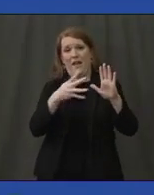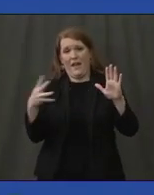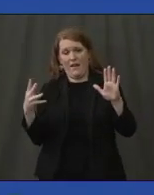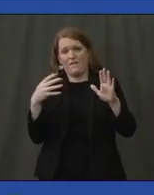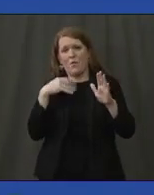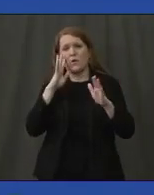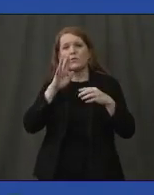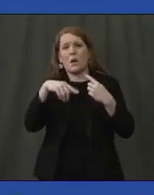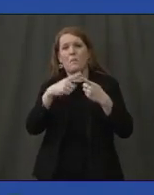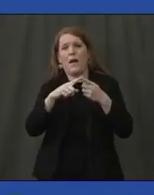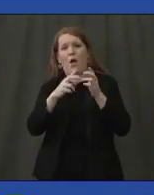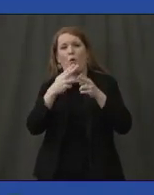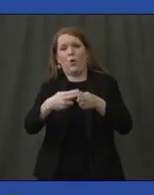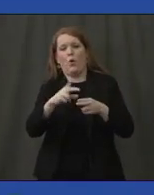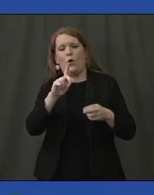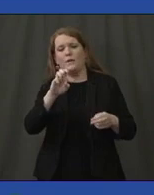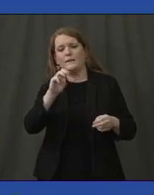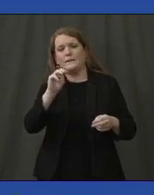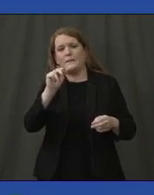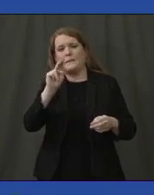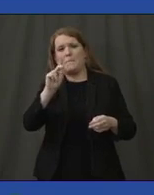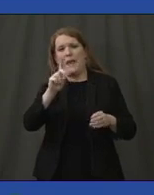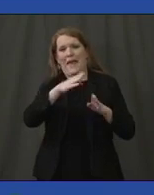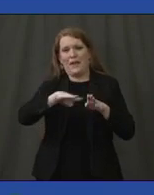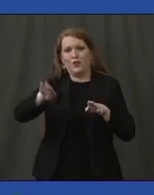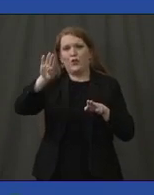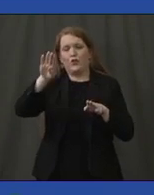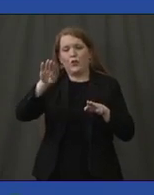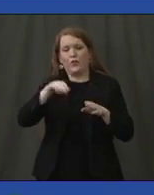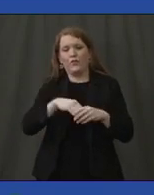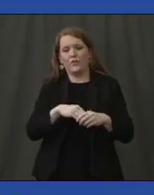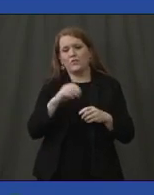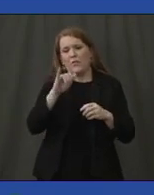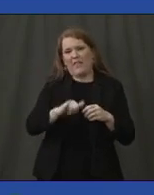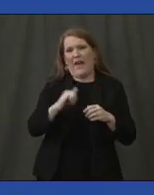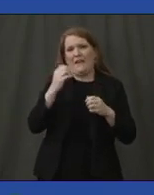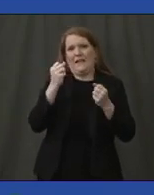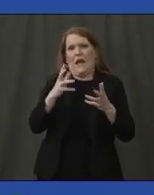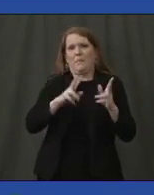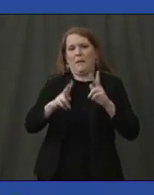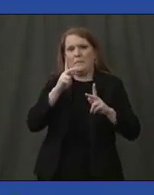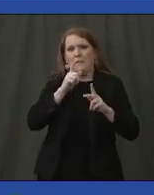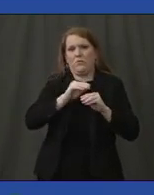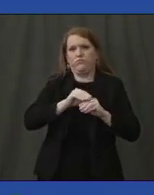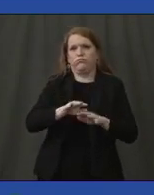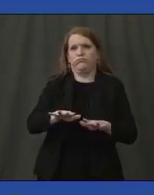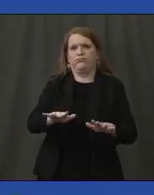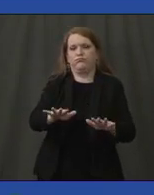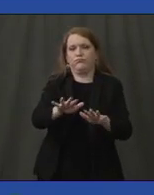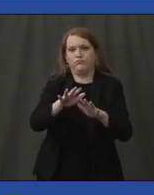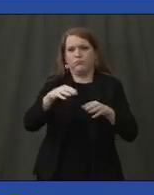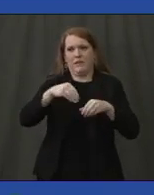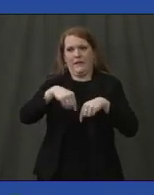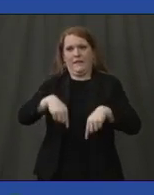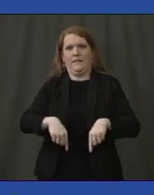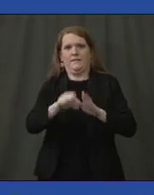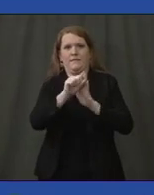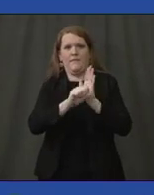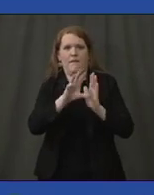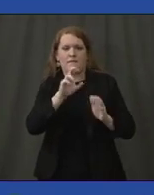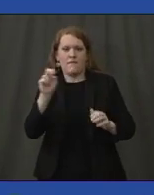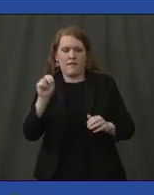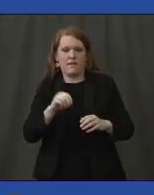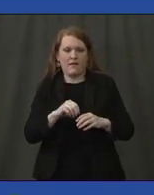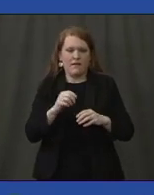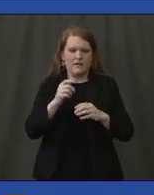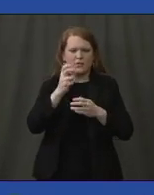the increase in folks who are infected in our state. And it's a little tough to see, but this